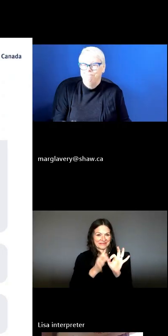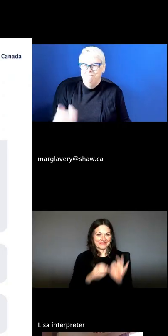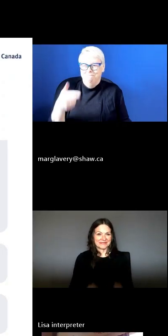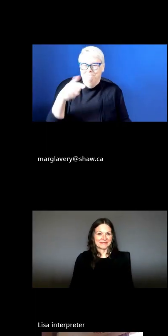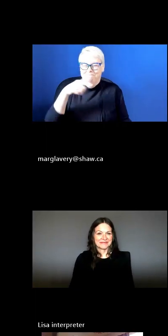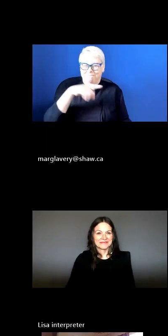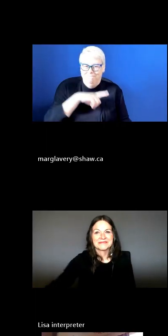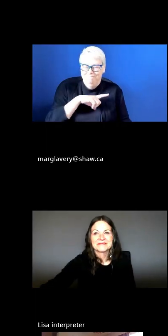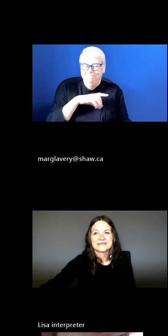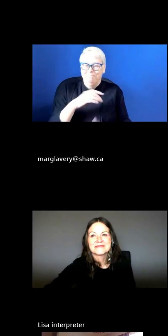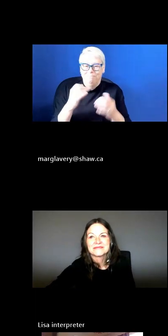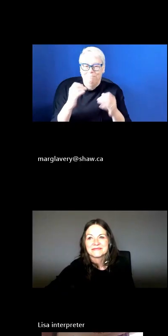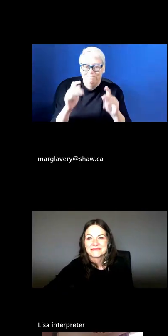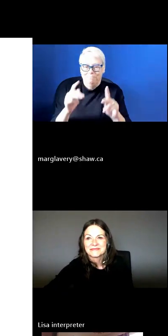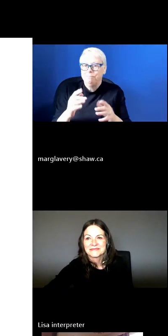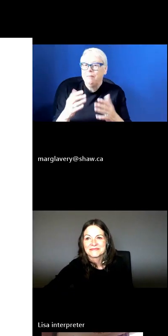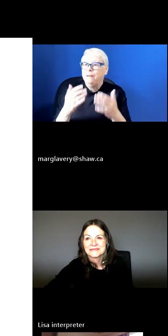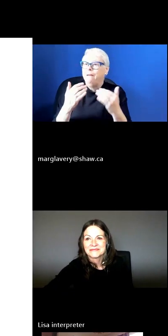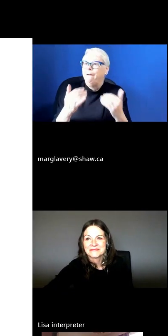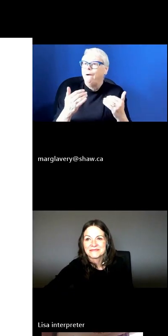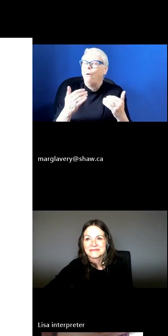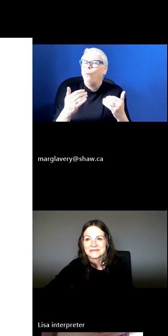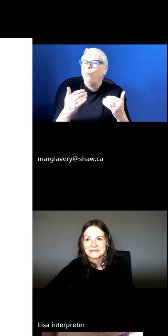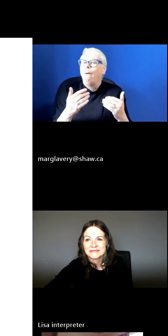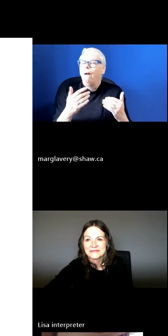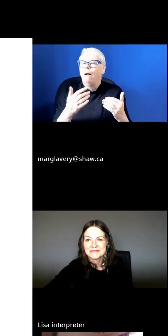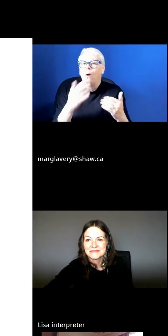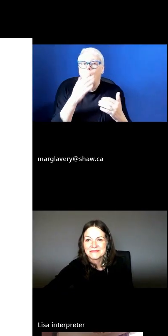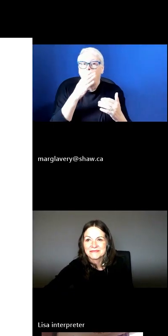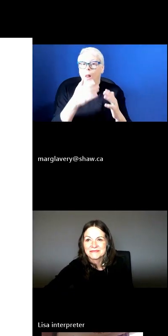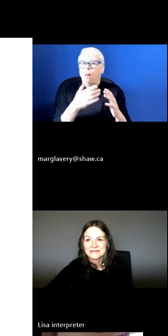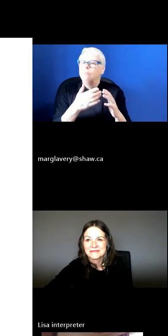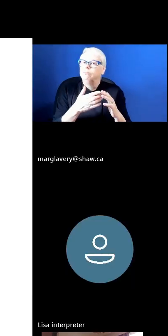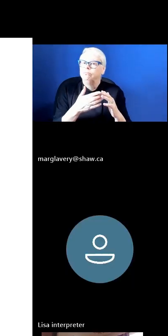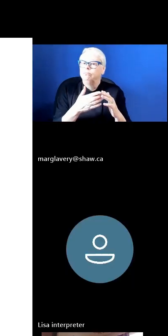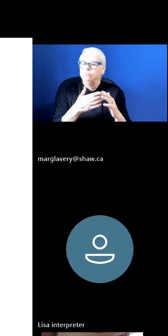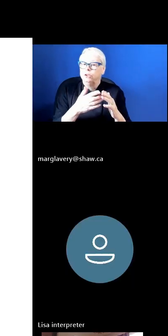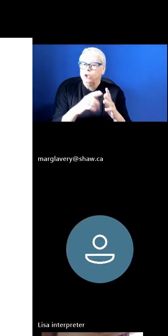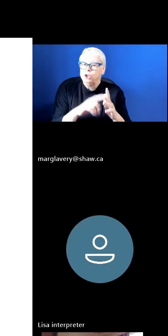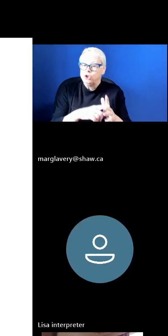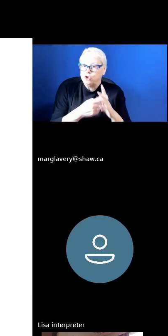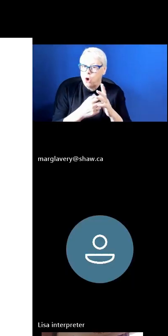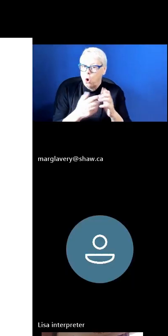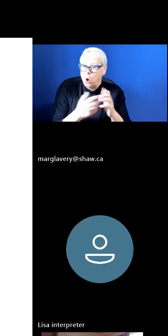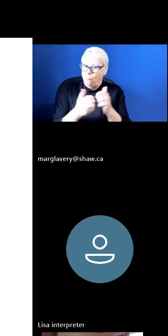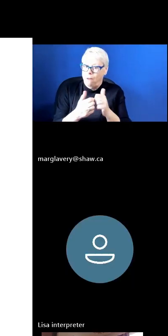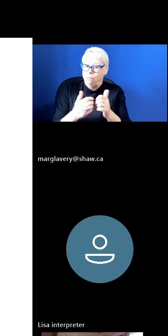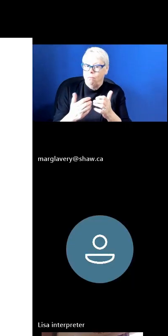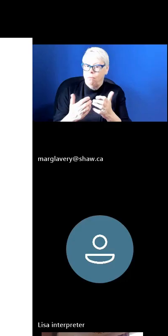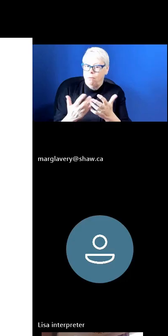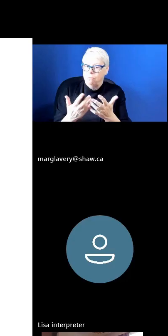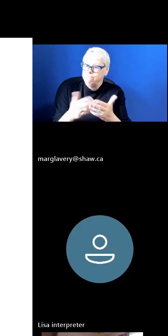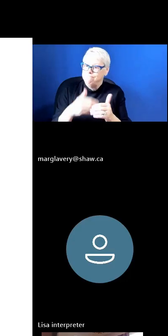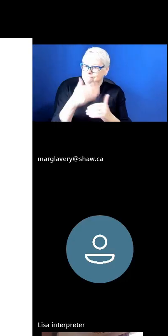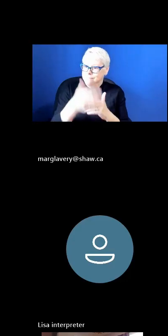presentation point, and we will dive a little bit into the